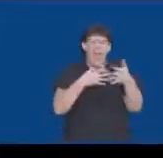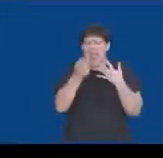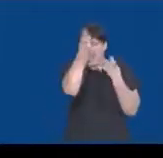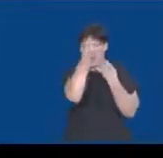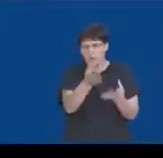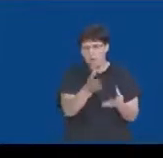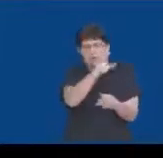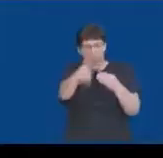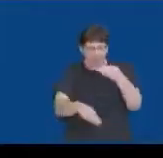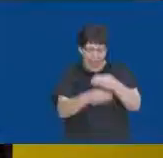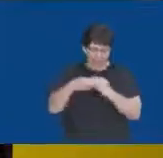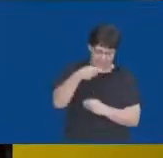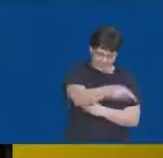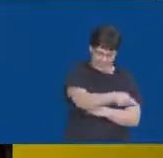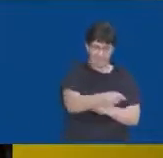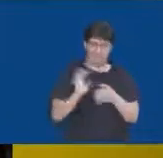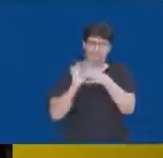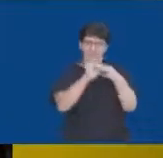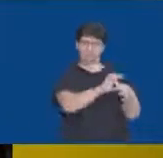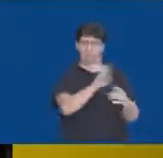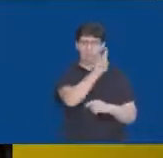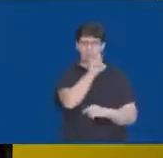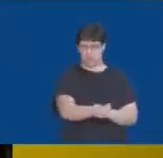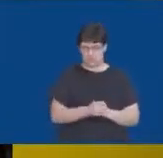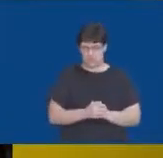that adds to the question, and you need